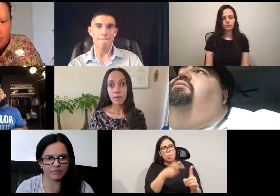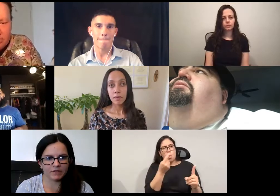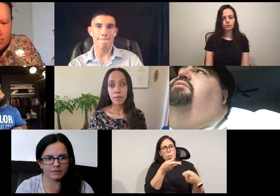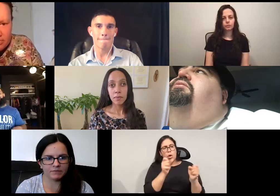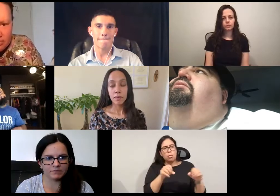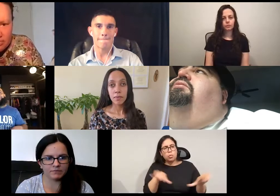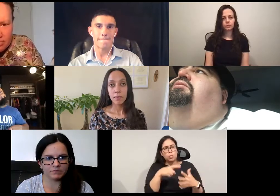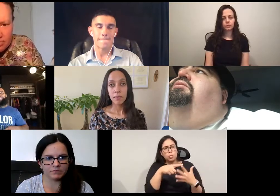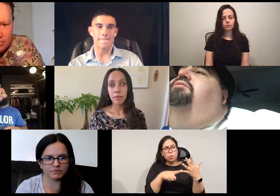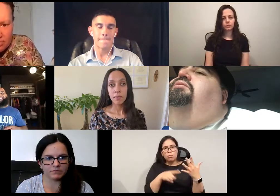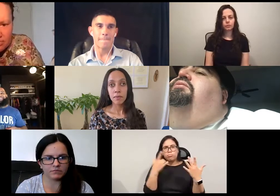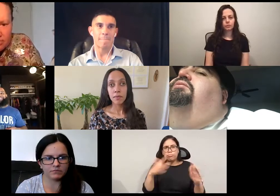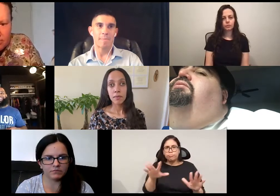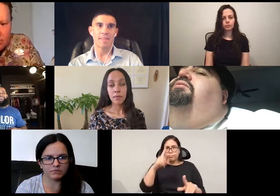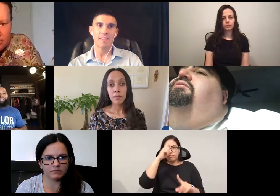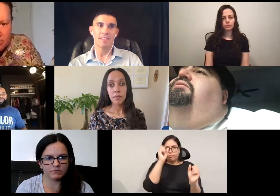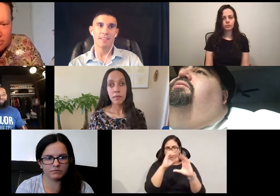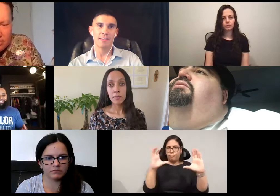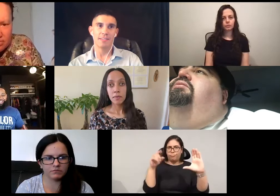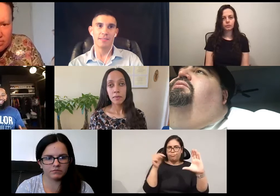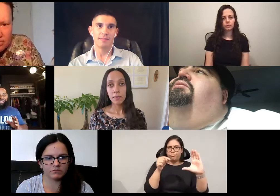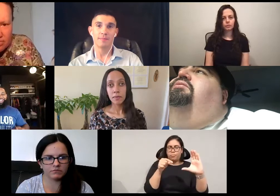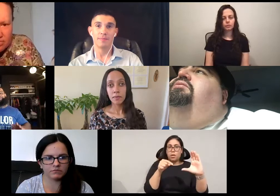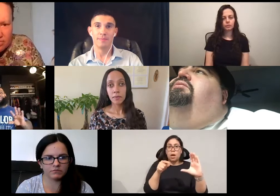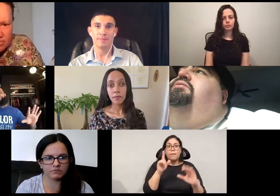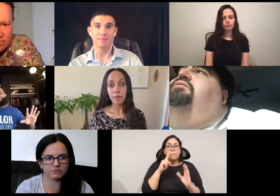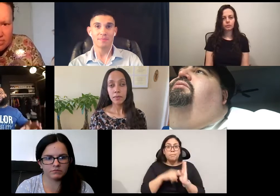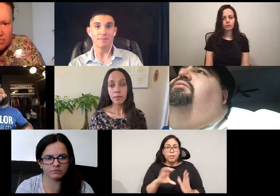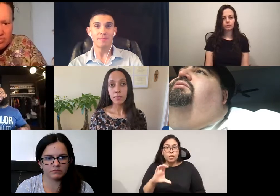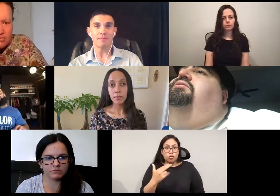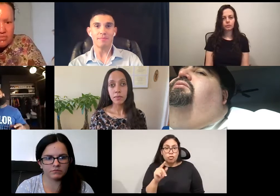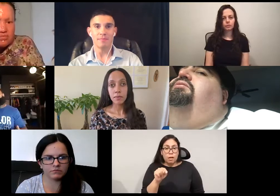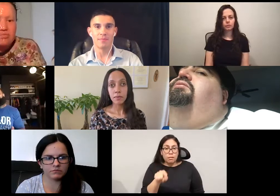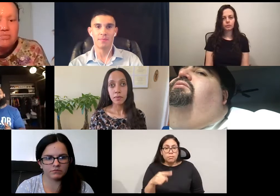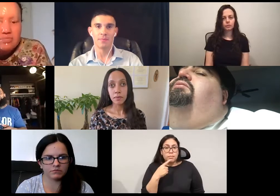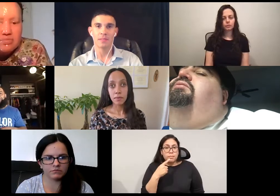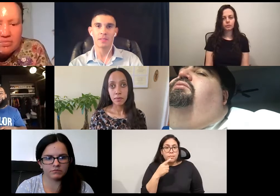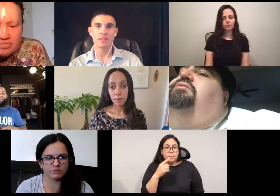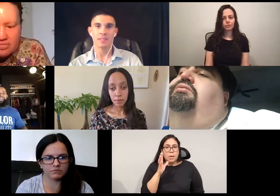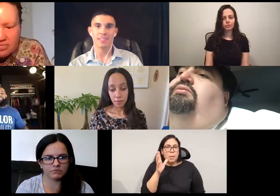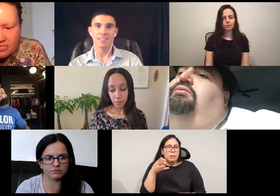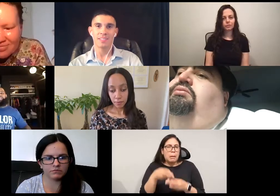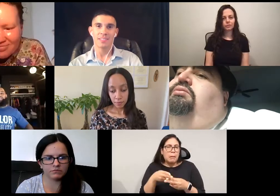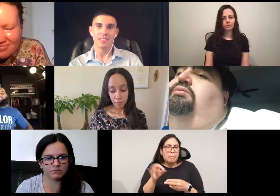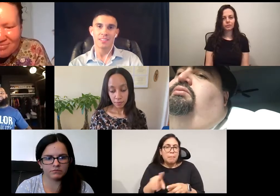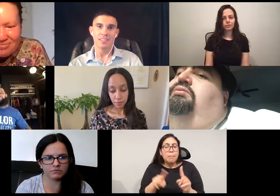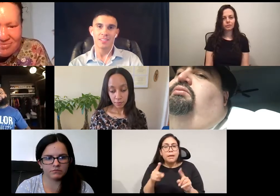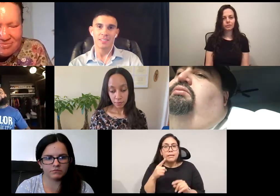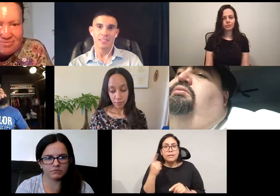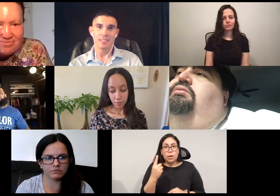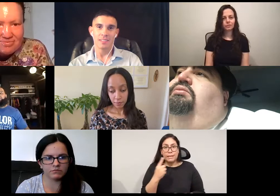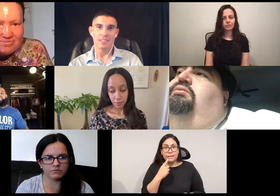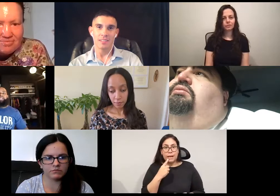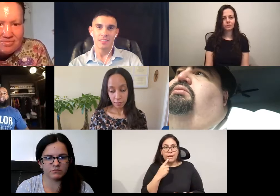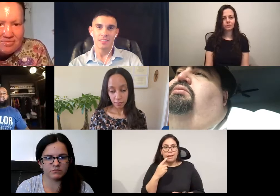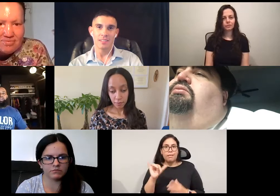I seen something in the chat where someone said, I'm gonna give you a little name bomb, but someone said, it's just like